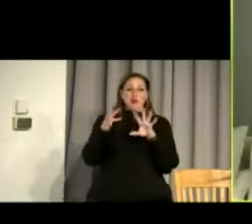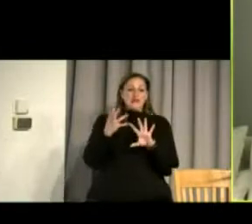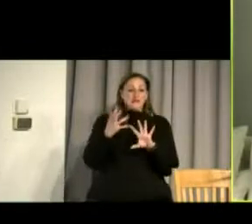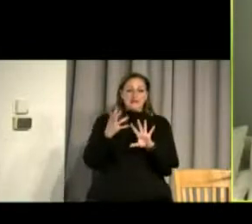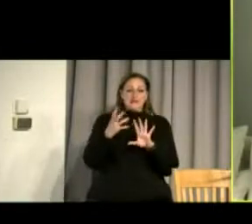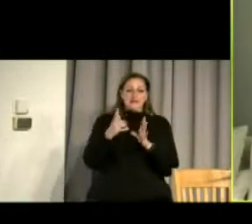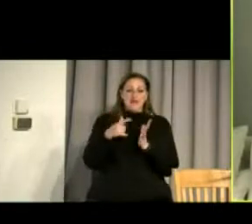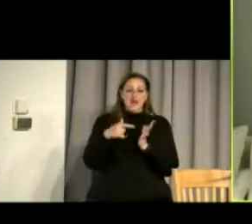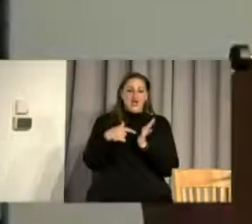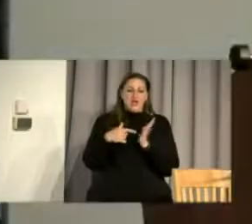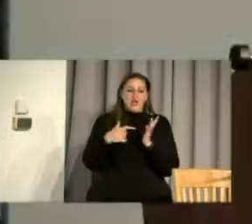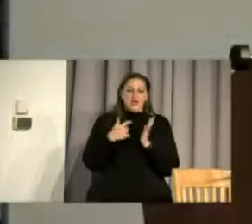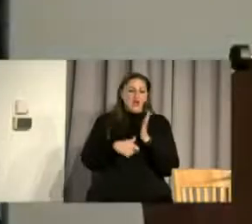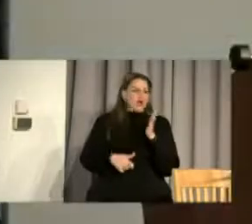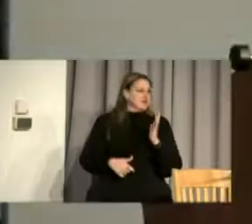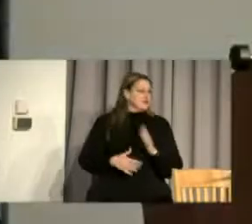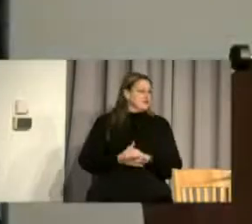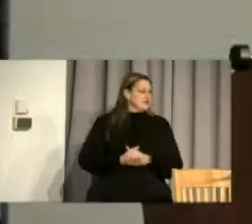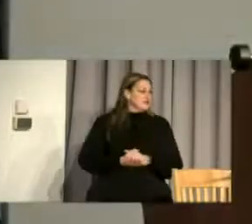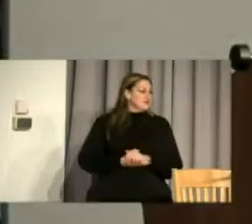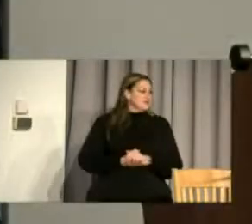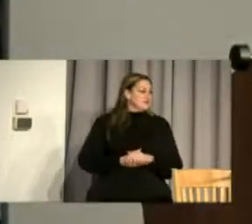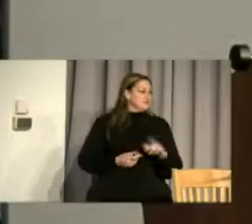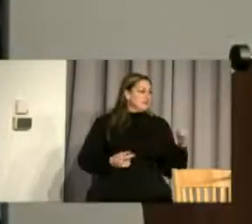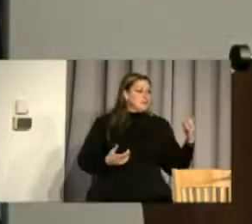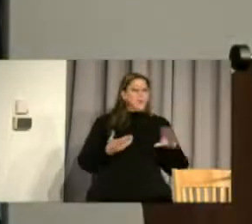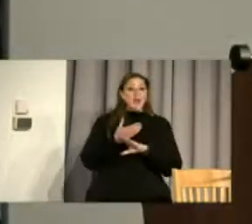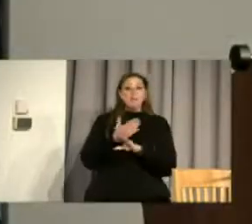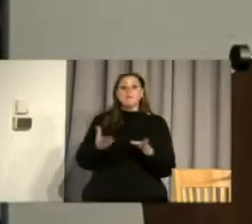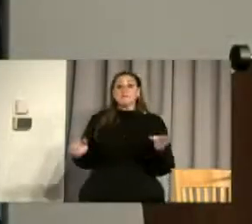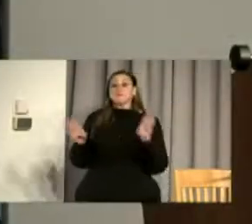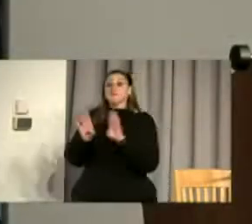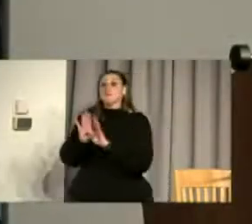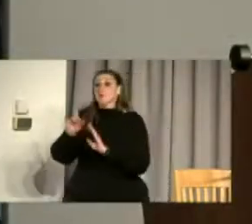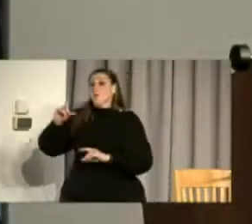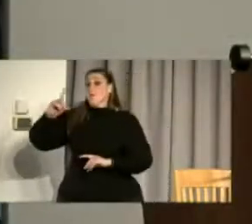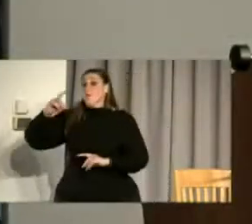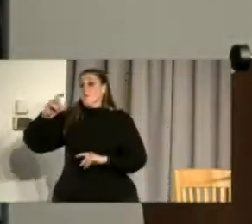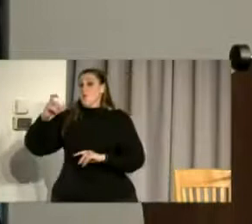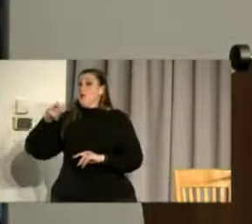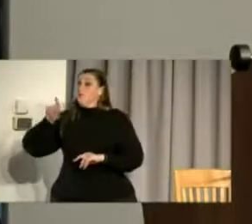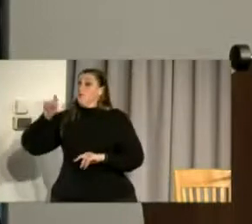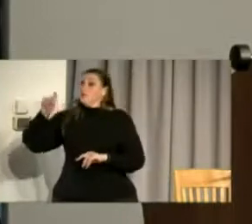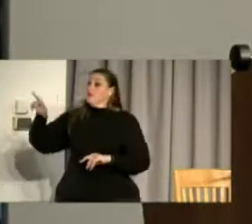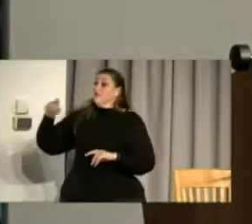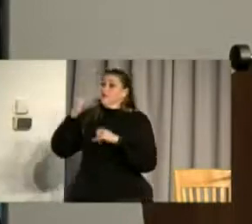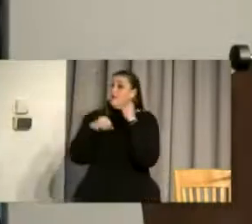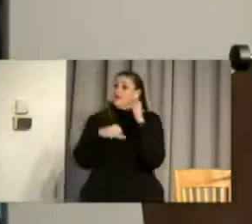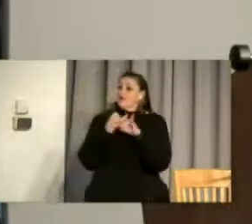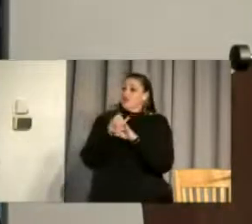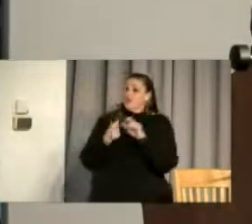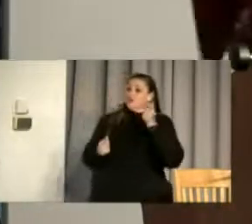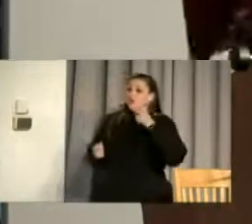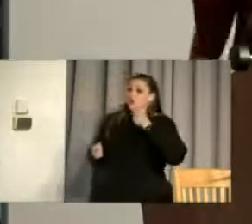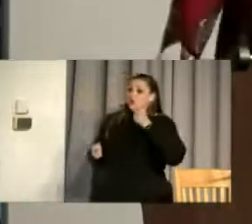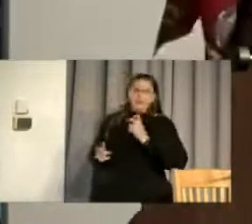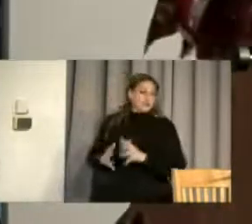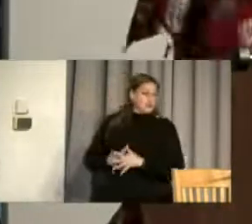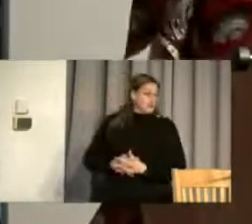harm. So before we close up, we have another question from one of the international jurists,